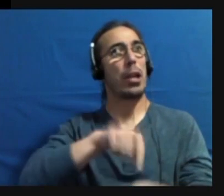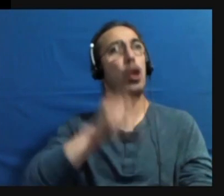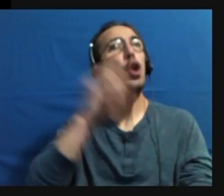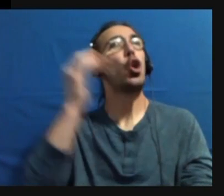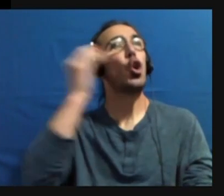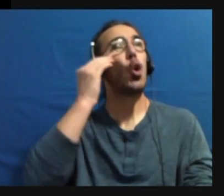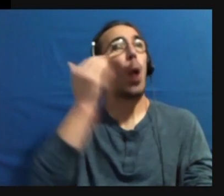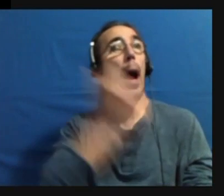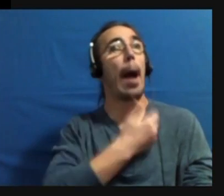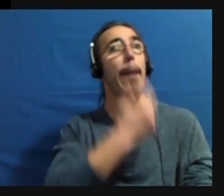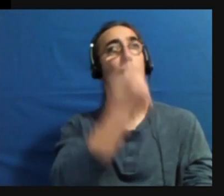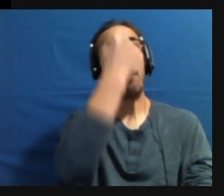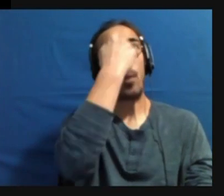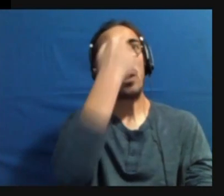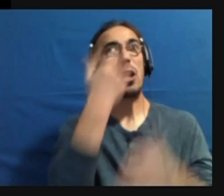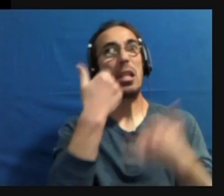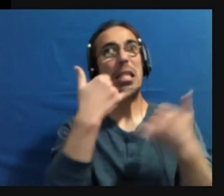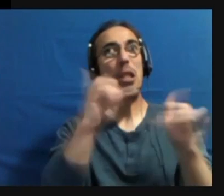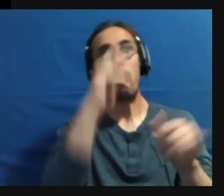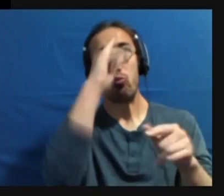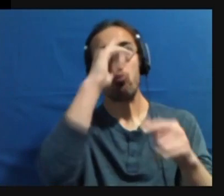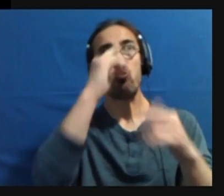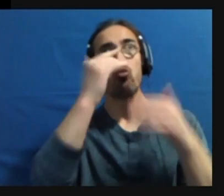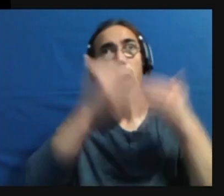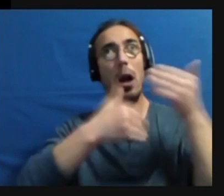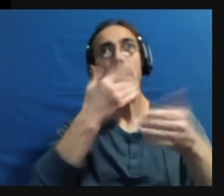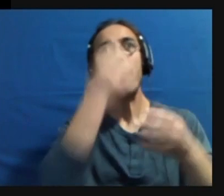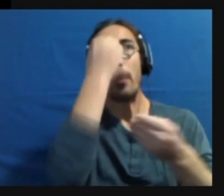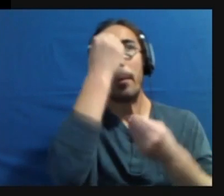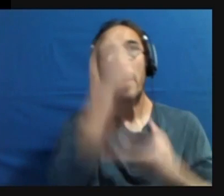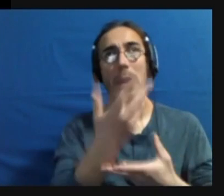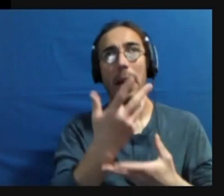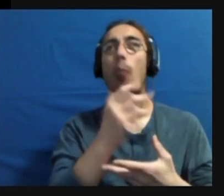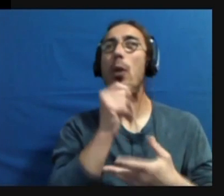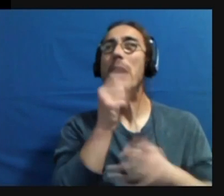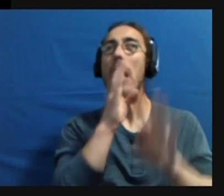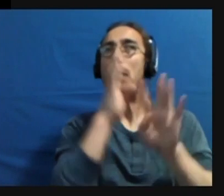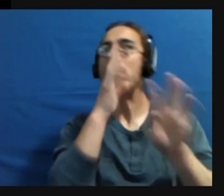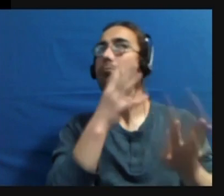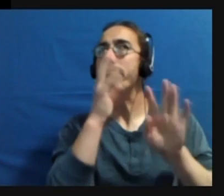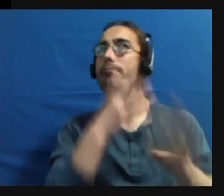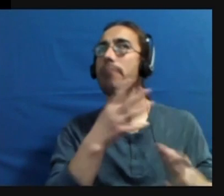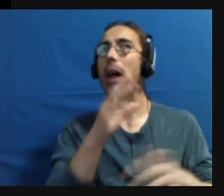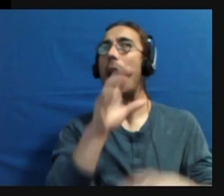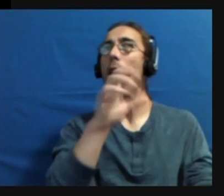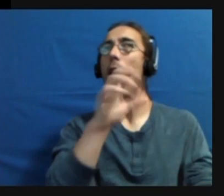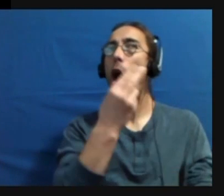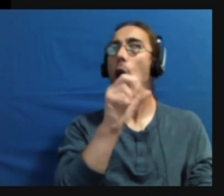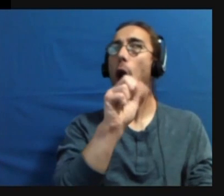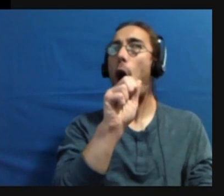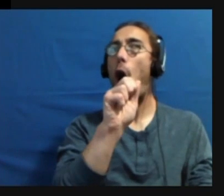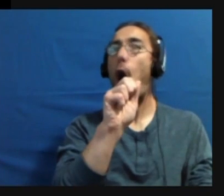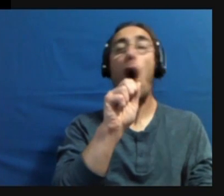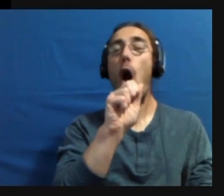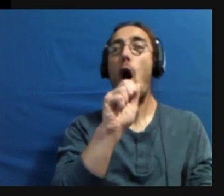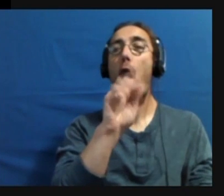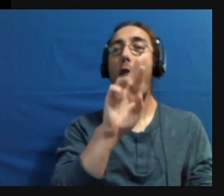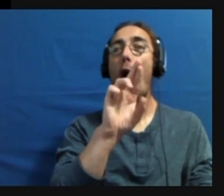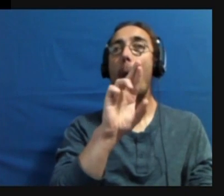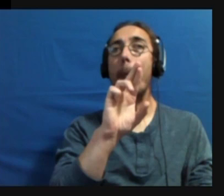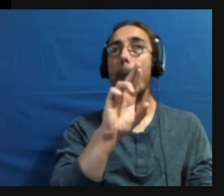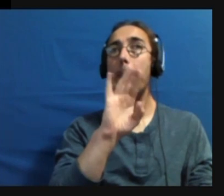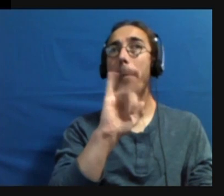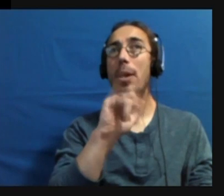our brains are still processing this information, it's not habituating it, is what the term is in that particular